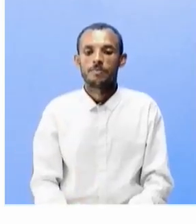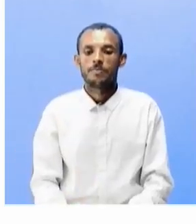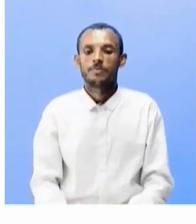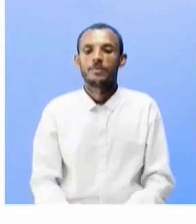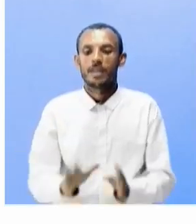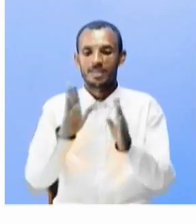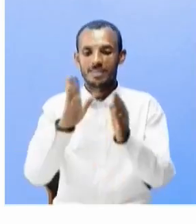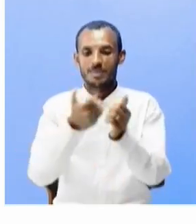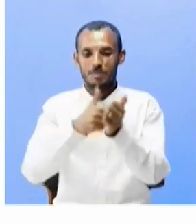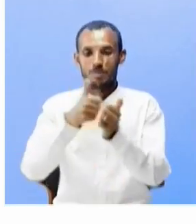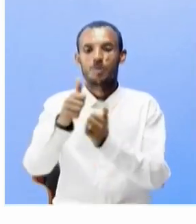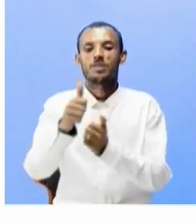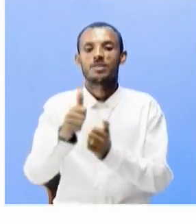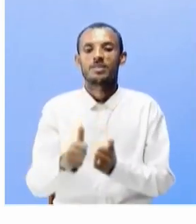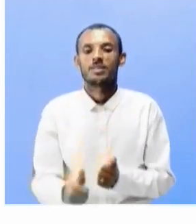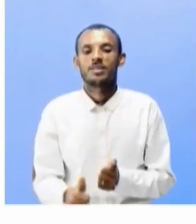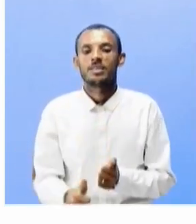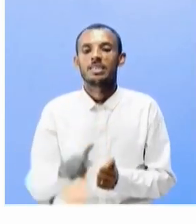Let's proceed.